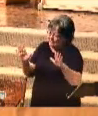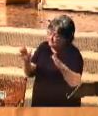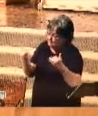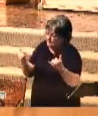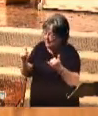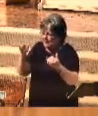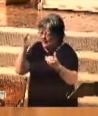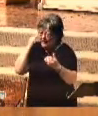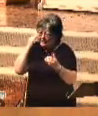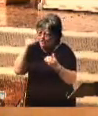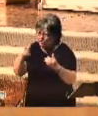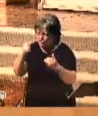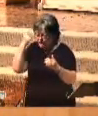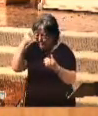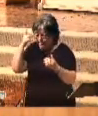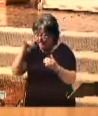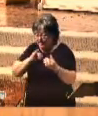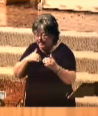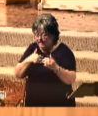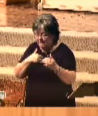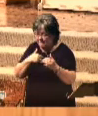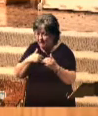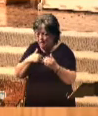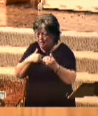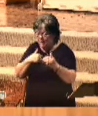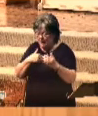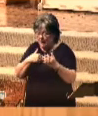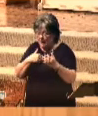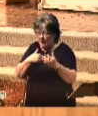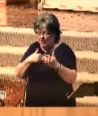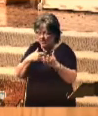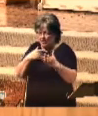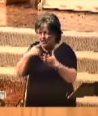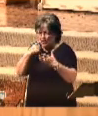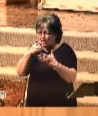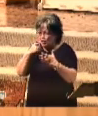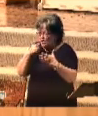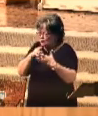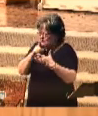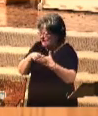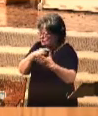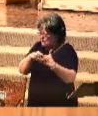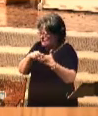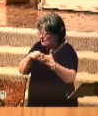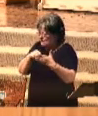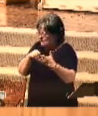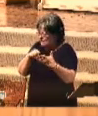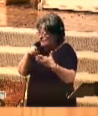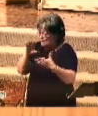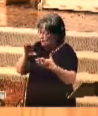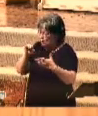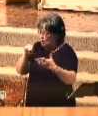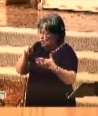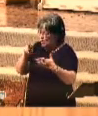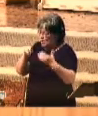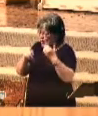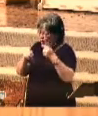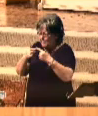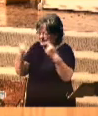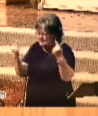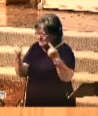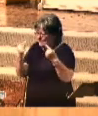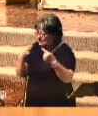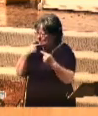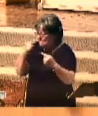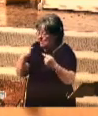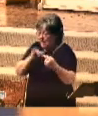I know that you think I've got a contradiction with going, I'm not a credible source because I'm the pastor of the church. But this is